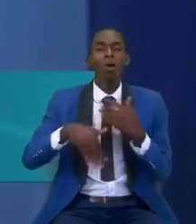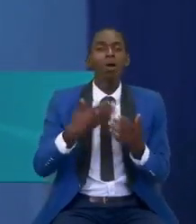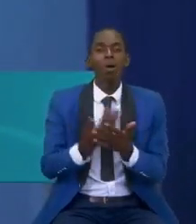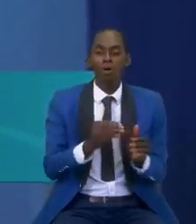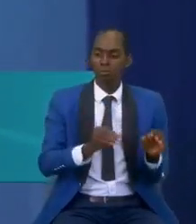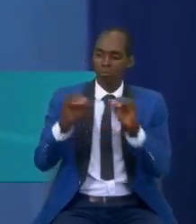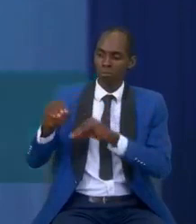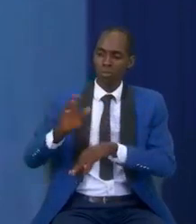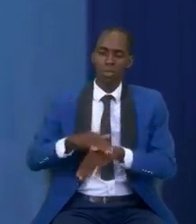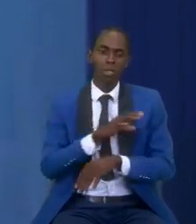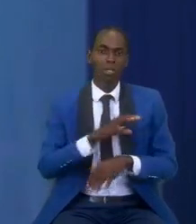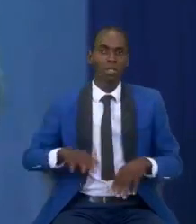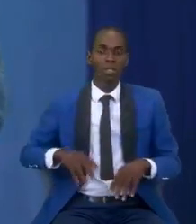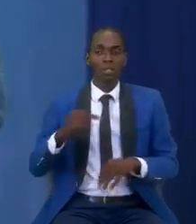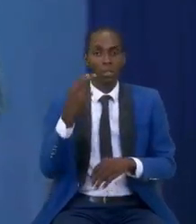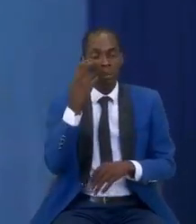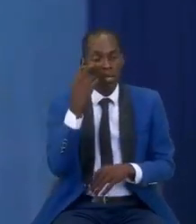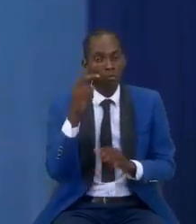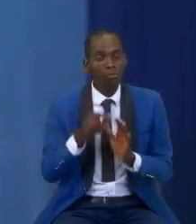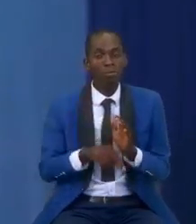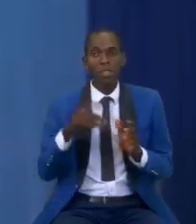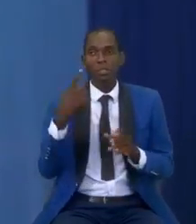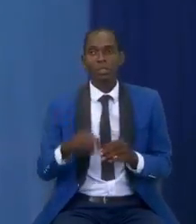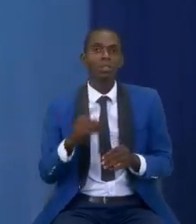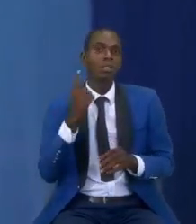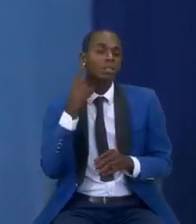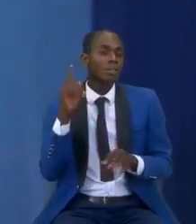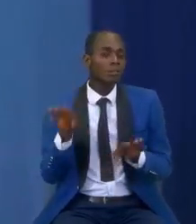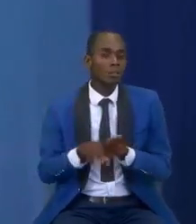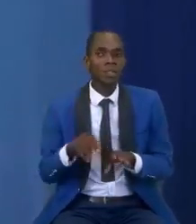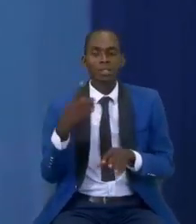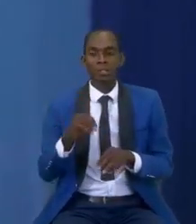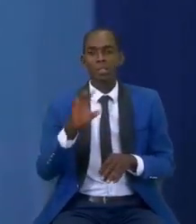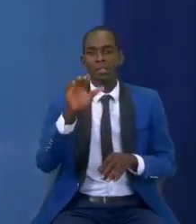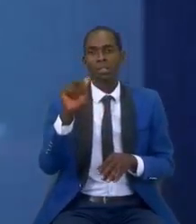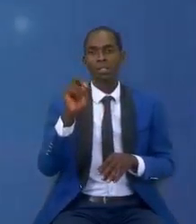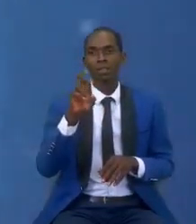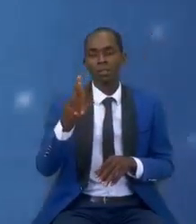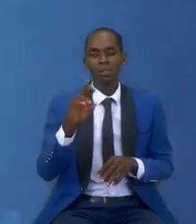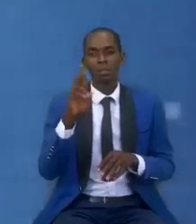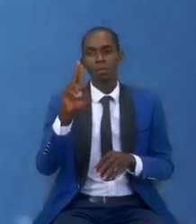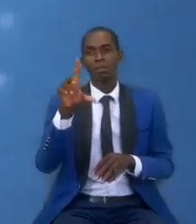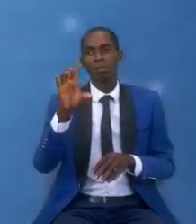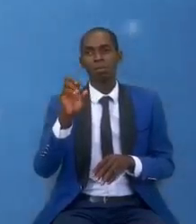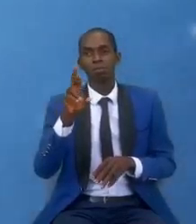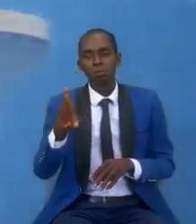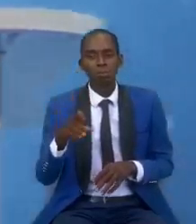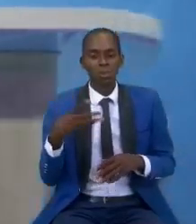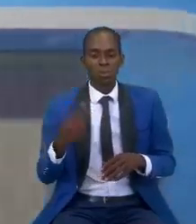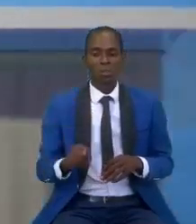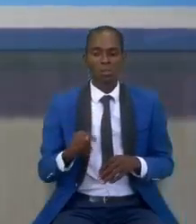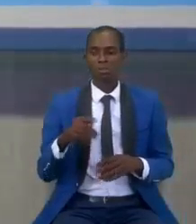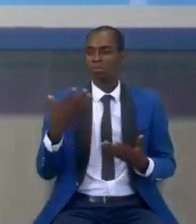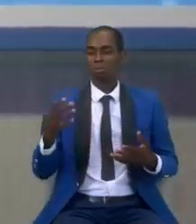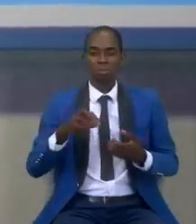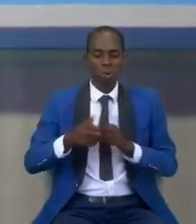the ulcer, the hunchback, the tummy, and the swelling, everything laid on Christ.